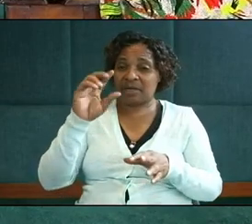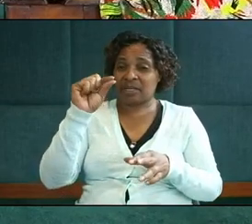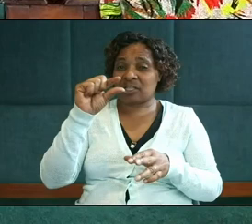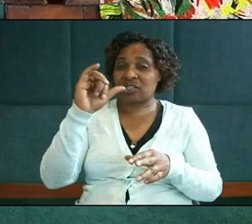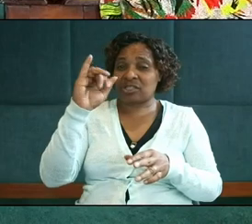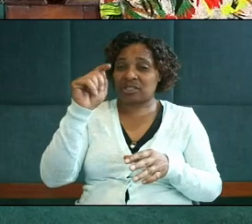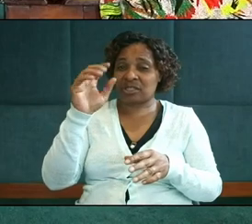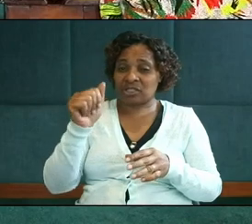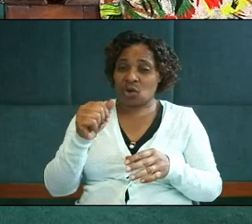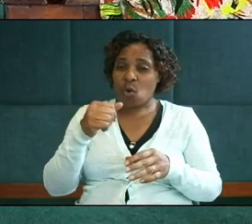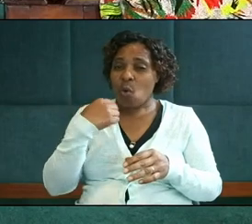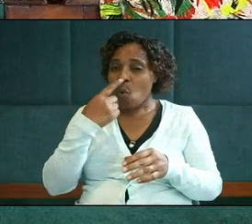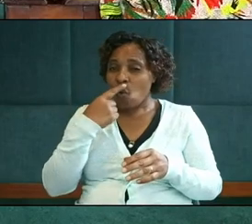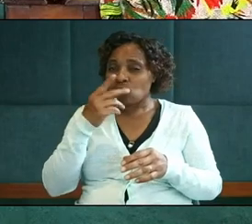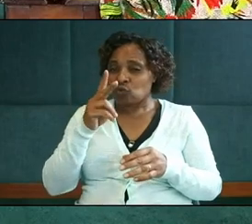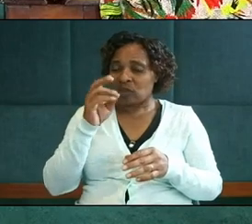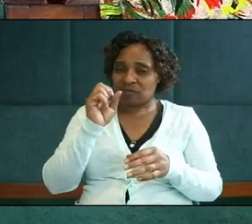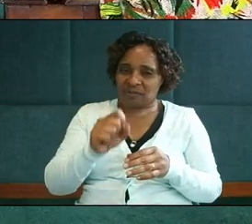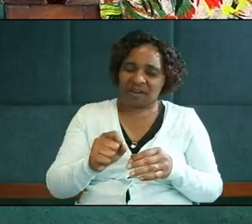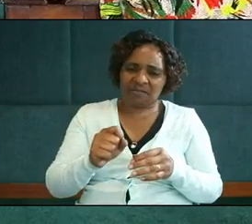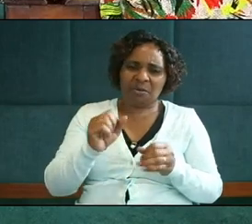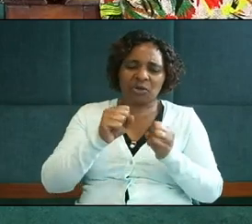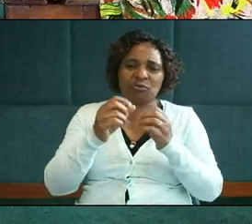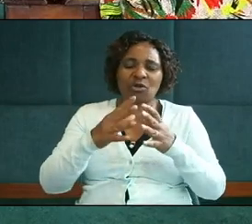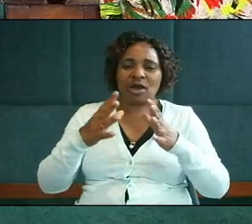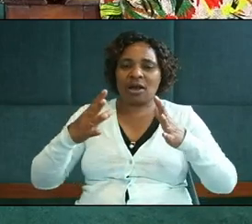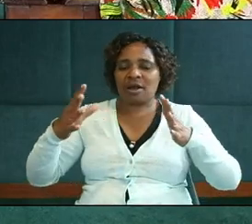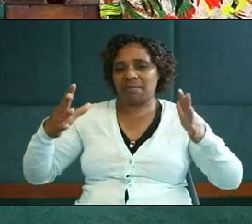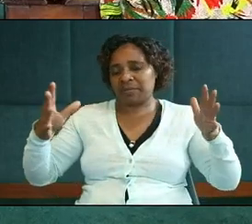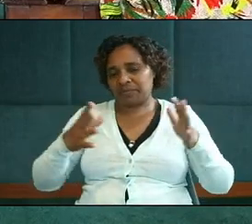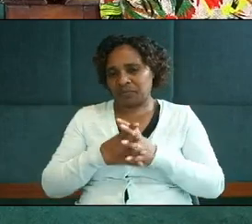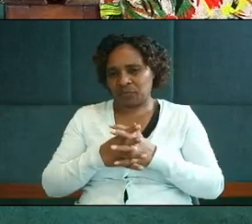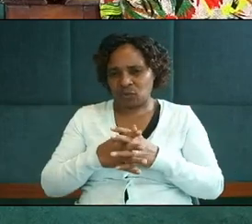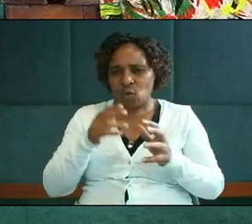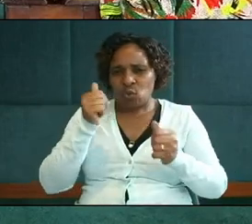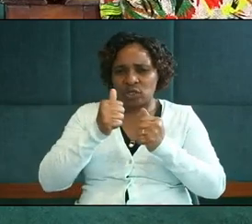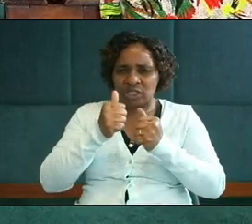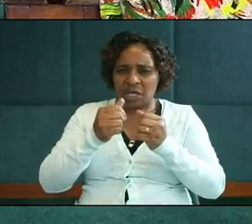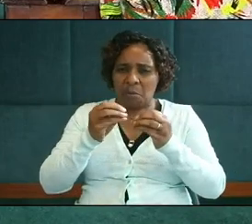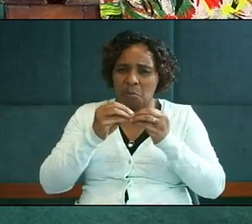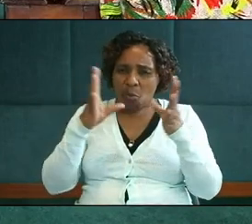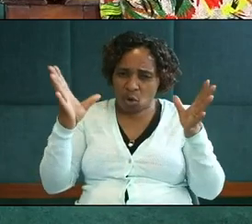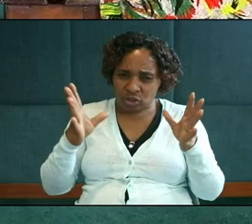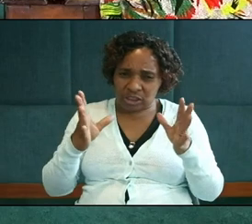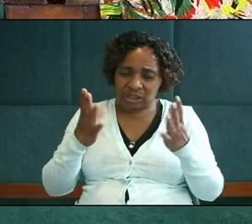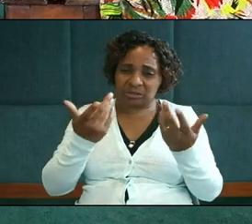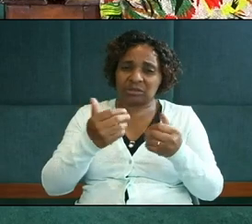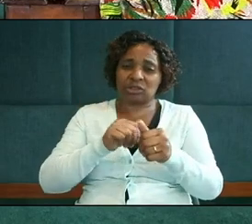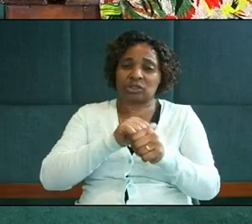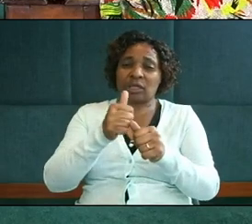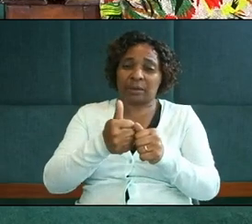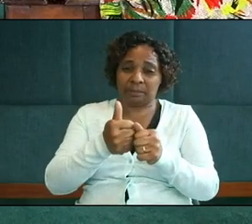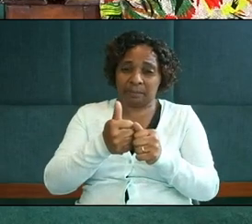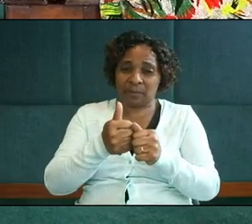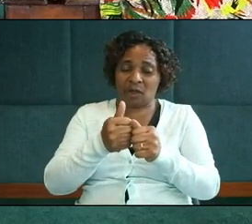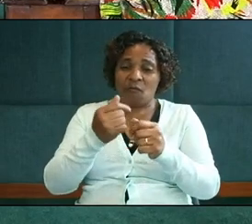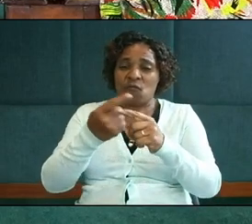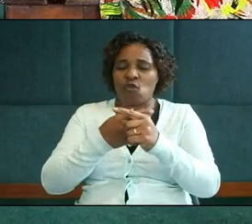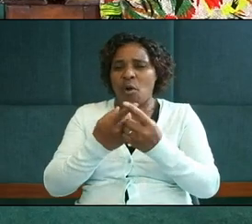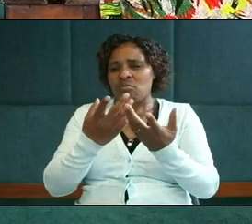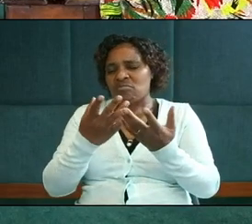none of us are 25, so maybe you can expound which are the most authoritative from top to least. So at least